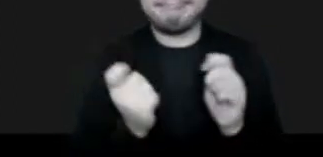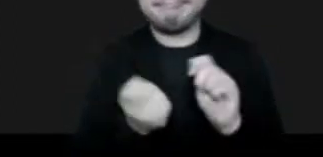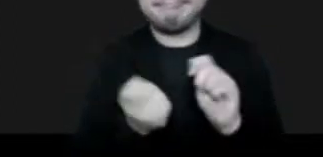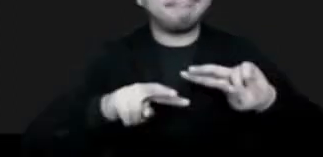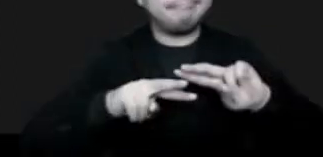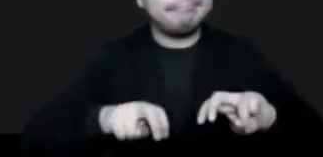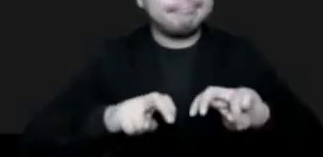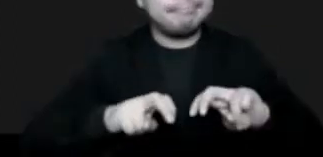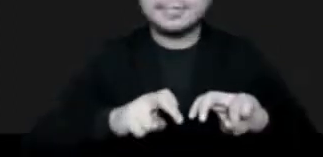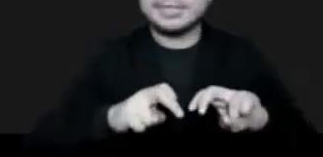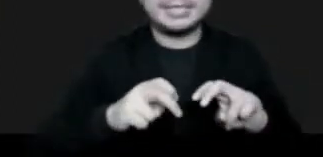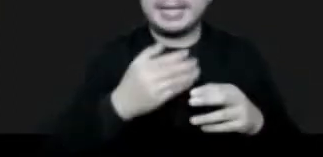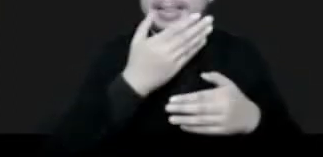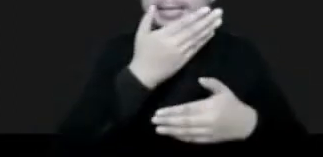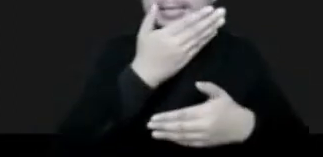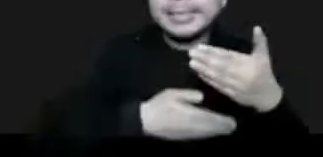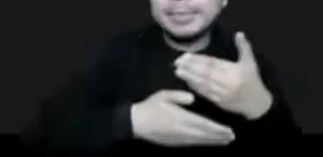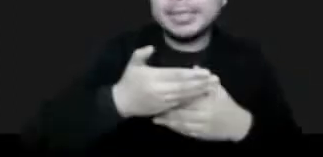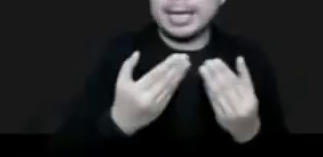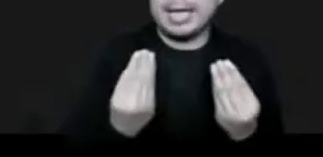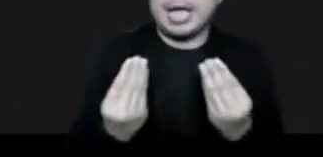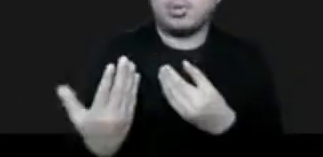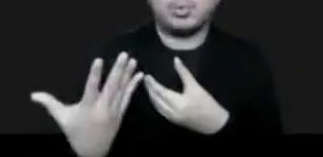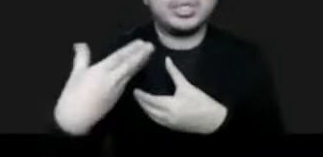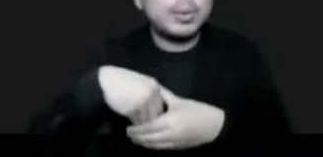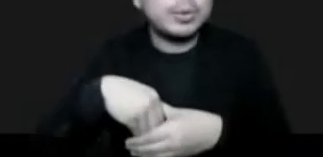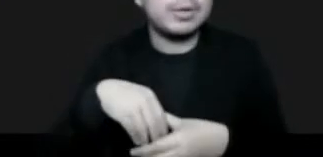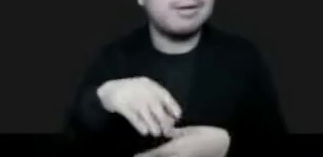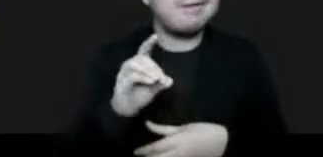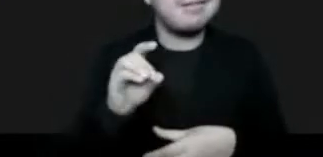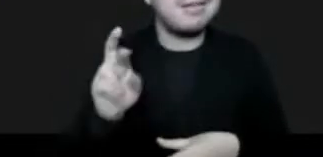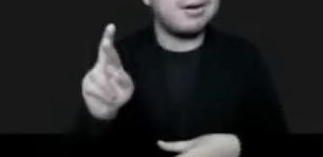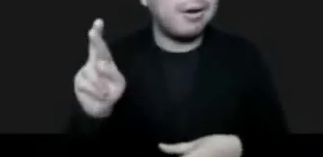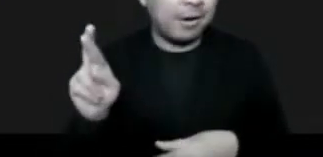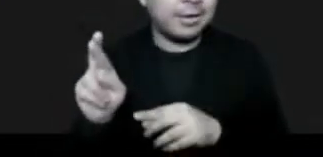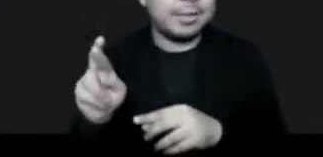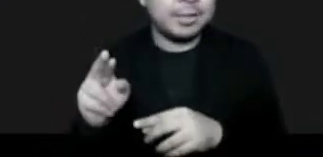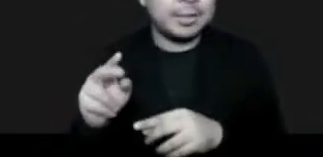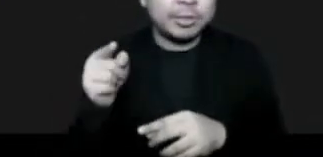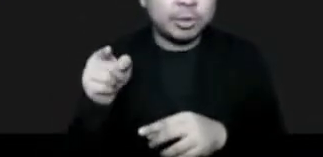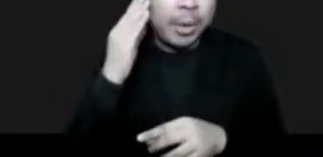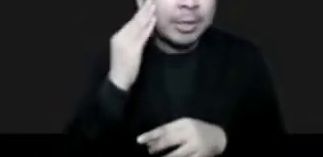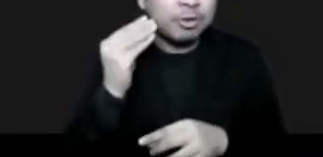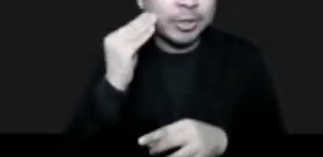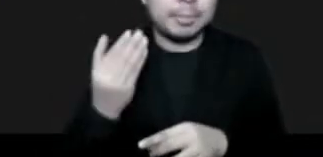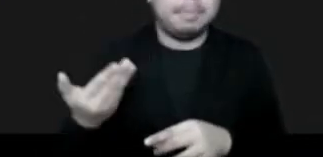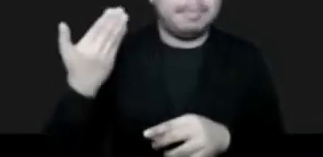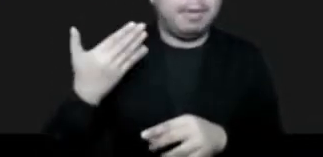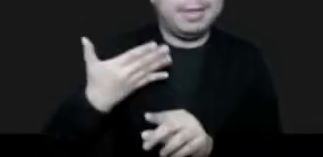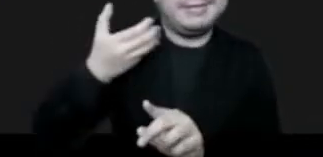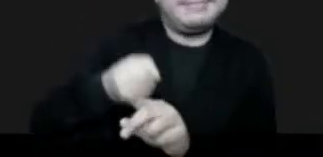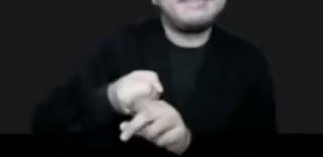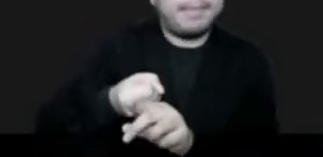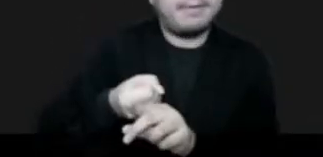that maybe most of the things that we learned from the impact were quite new in a